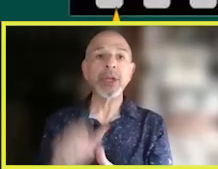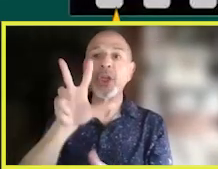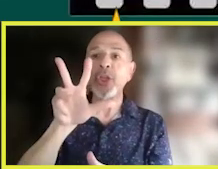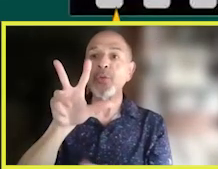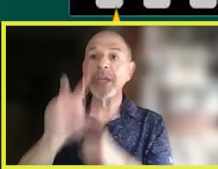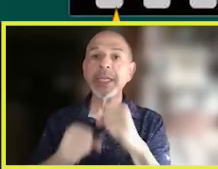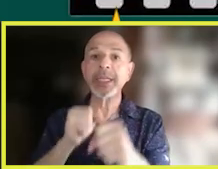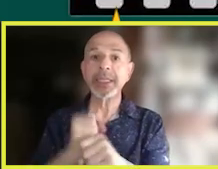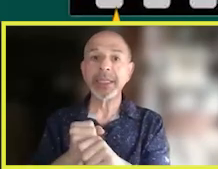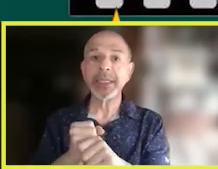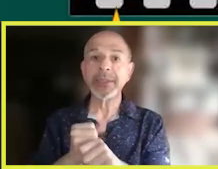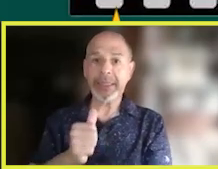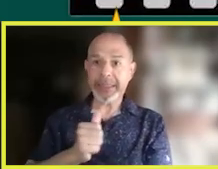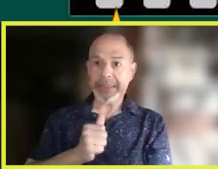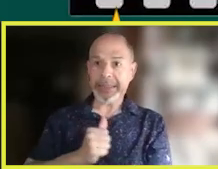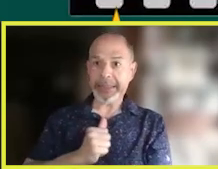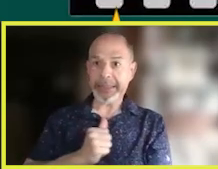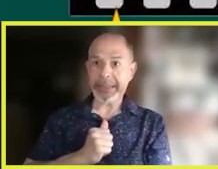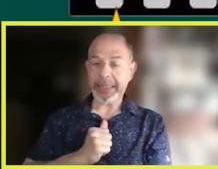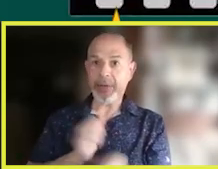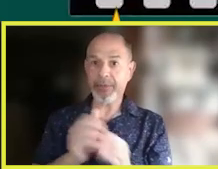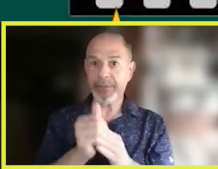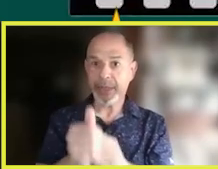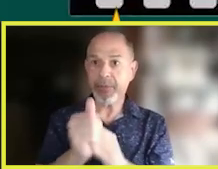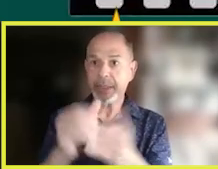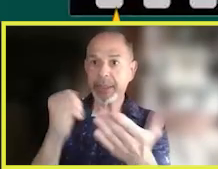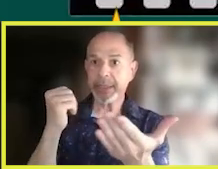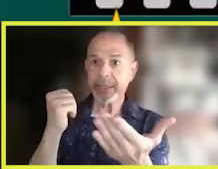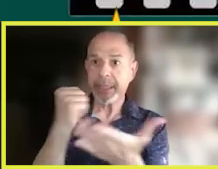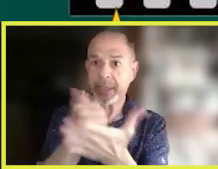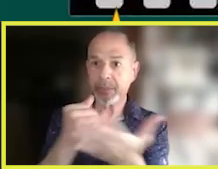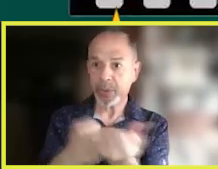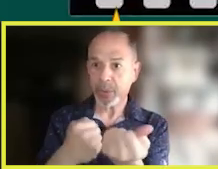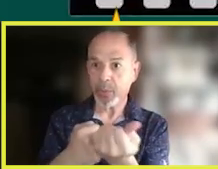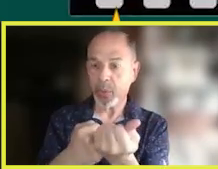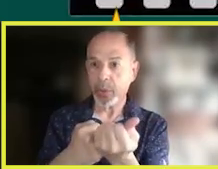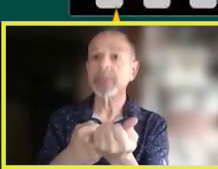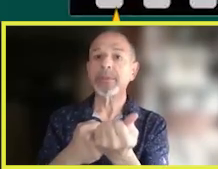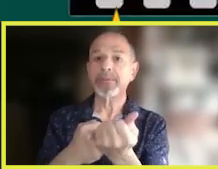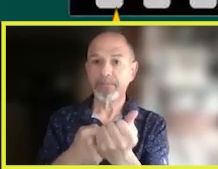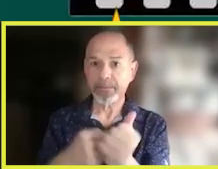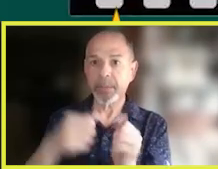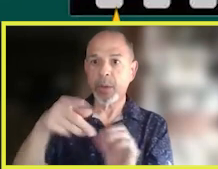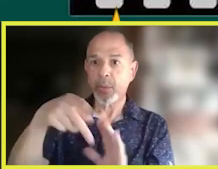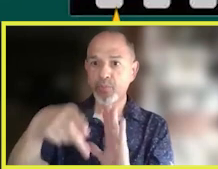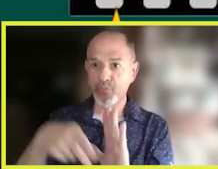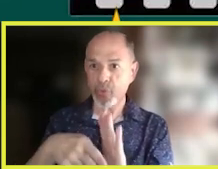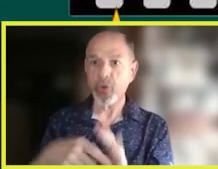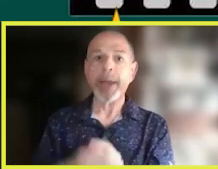support program. So next month in July, you'll see a lot of social media campaigns